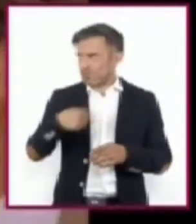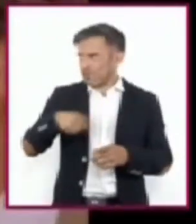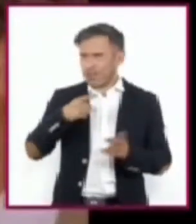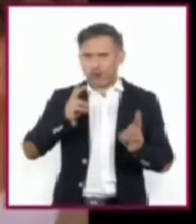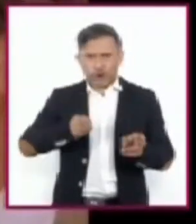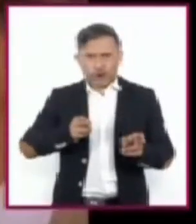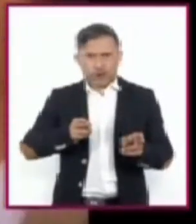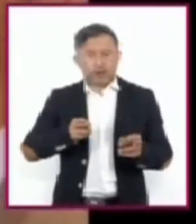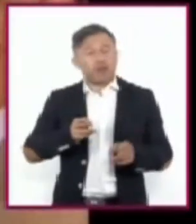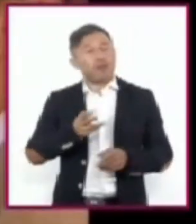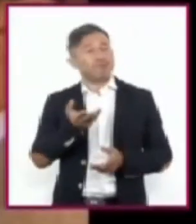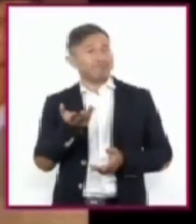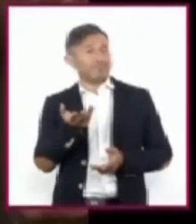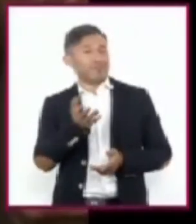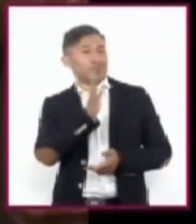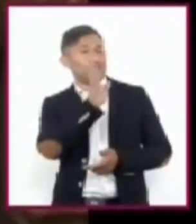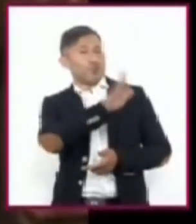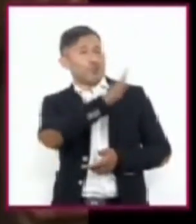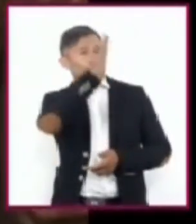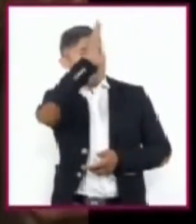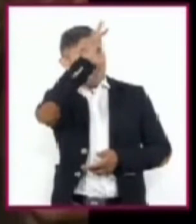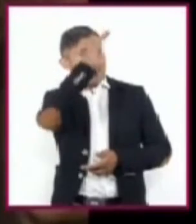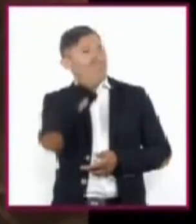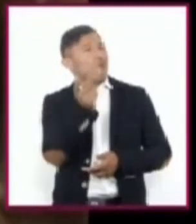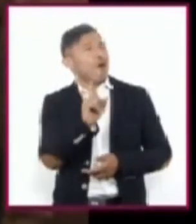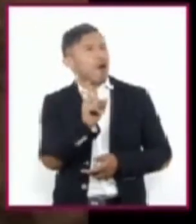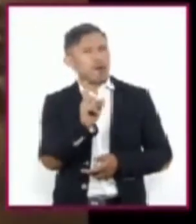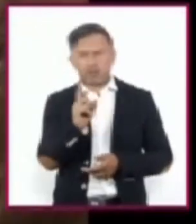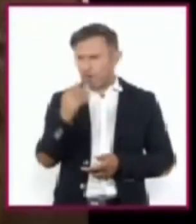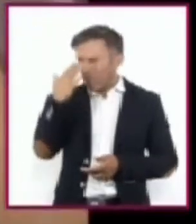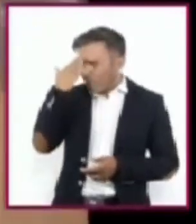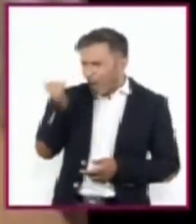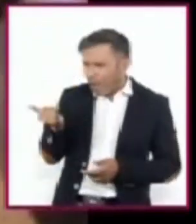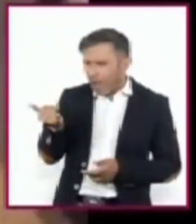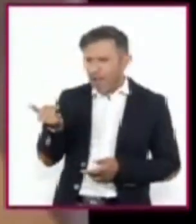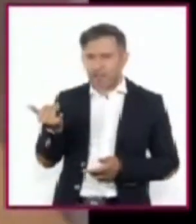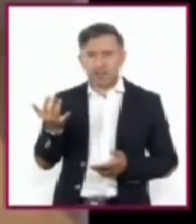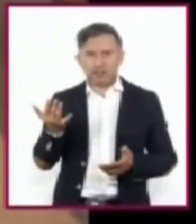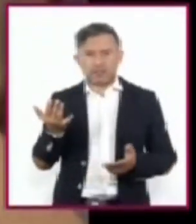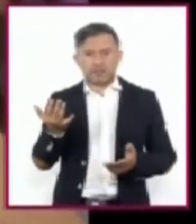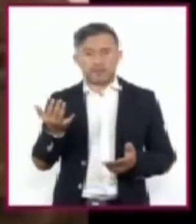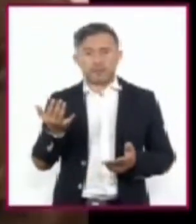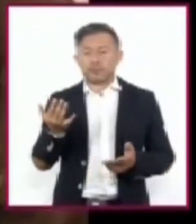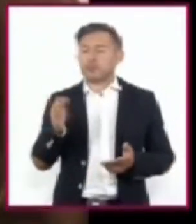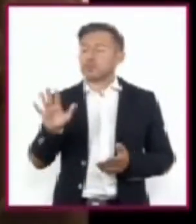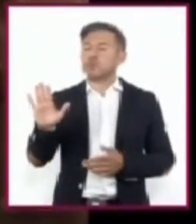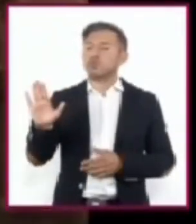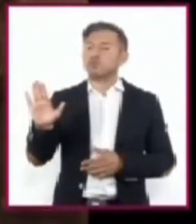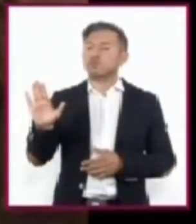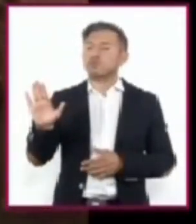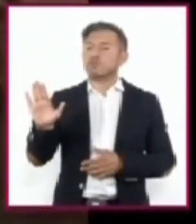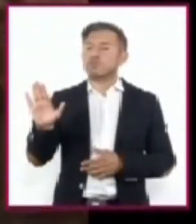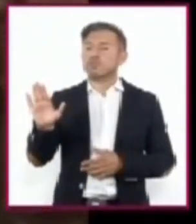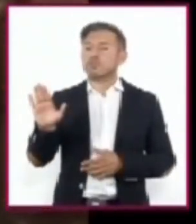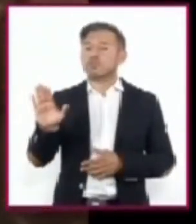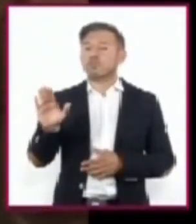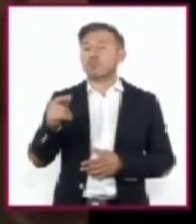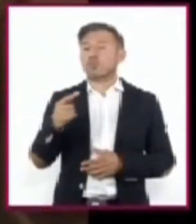Where is your father? Why? We want Elvis. We want to